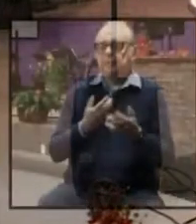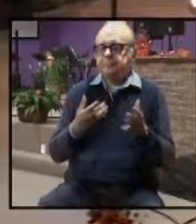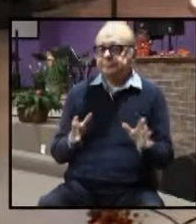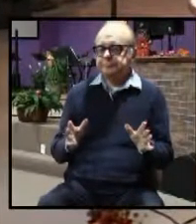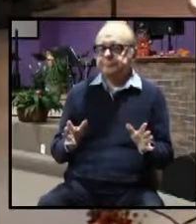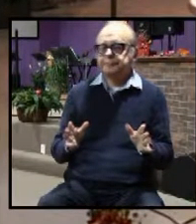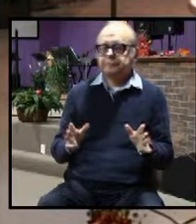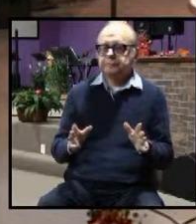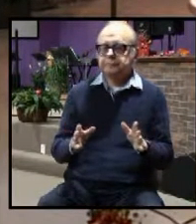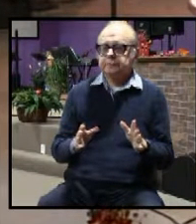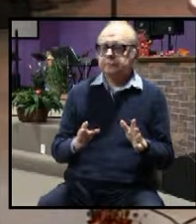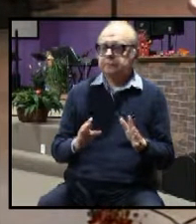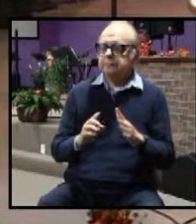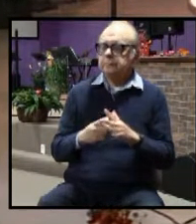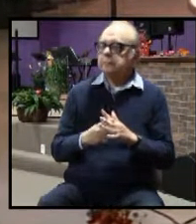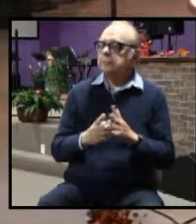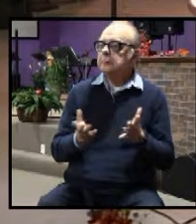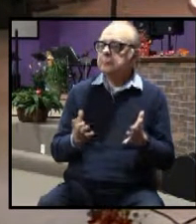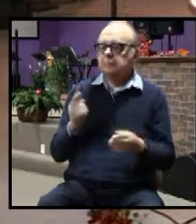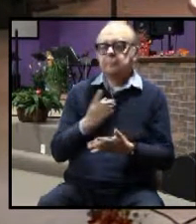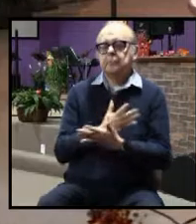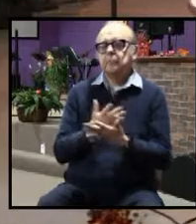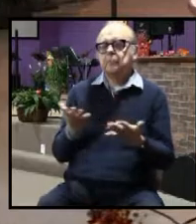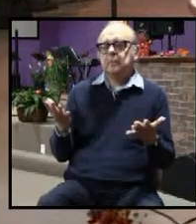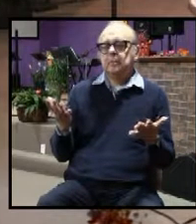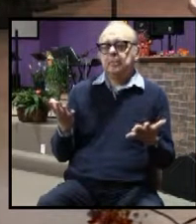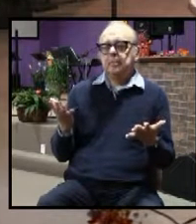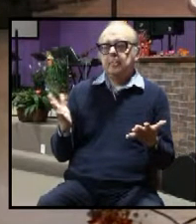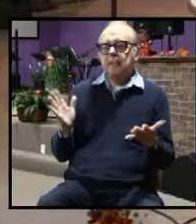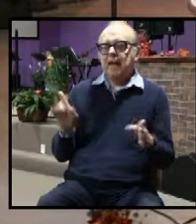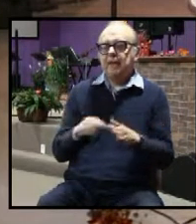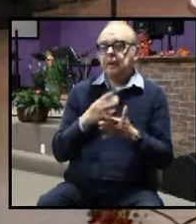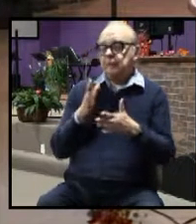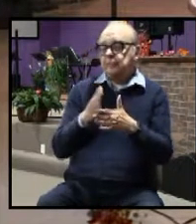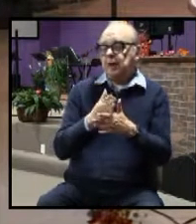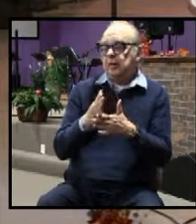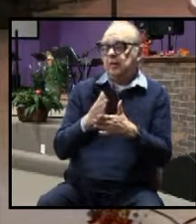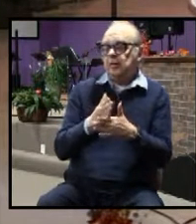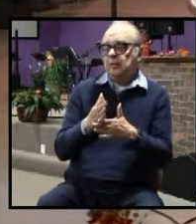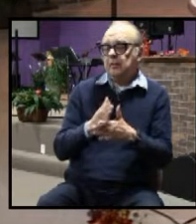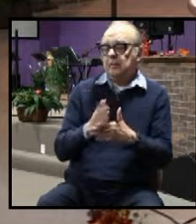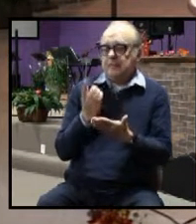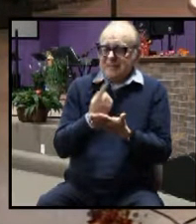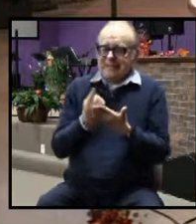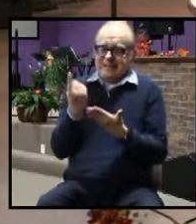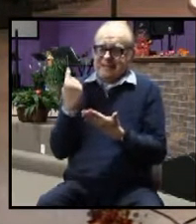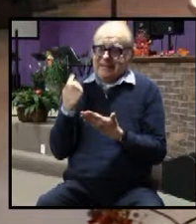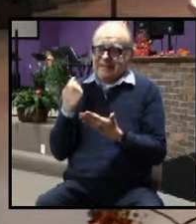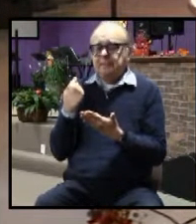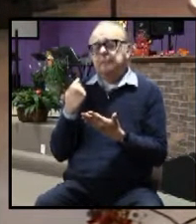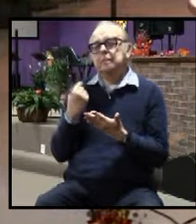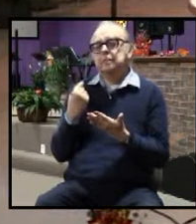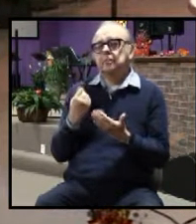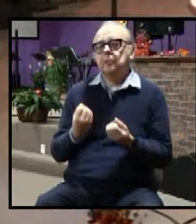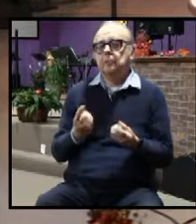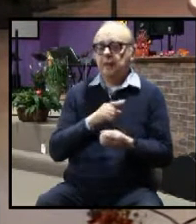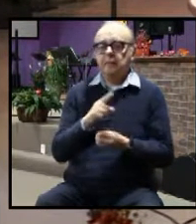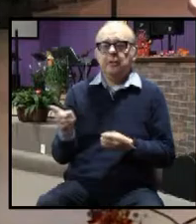We've been starting. One of the things, as I shared last week,